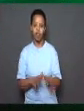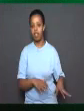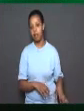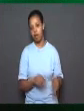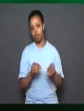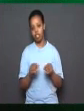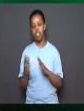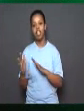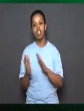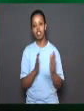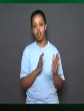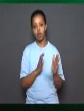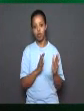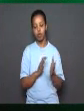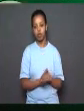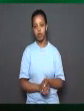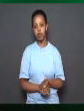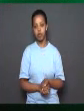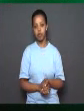Students, let's get ready.